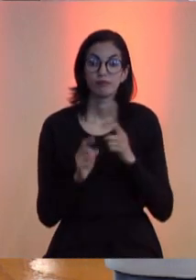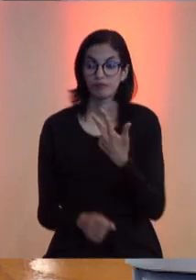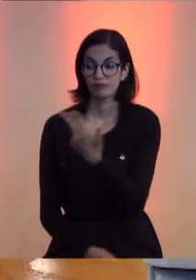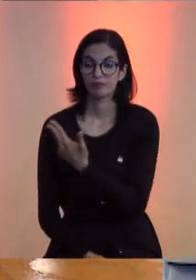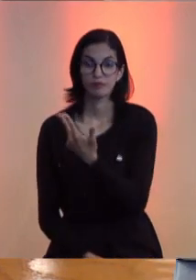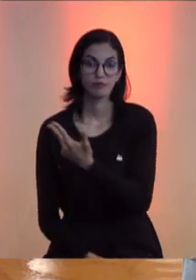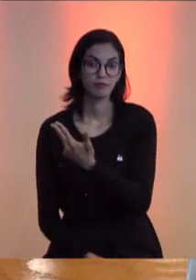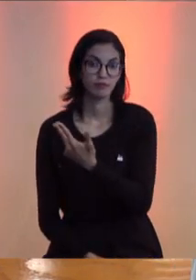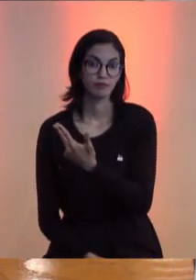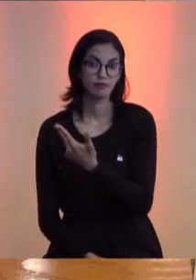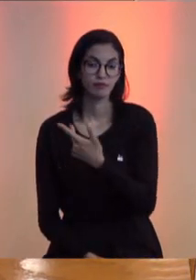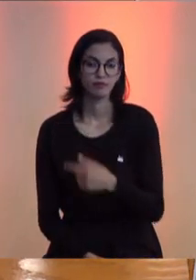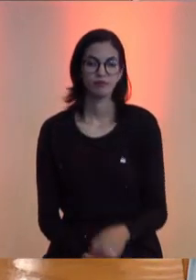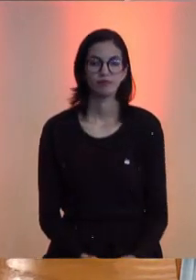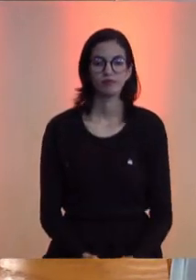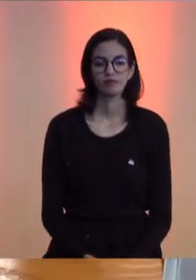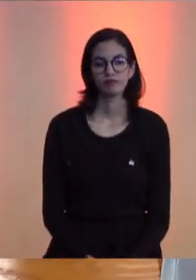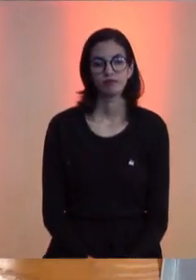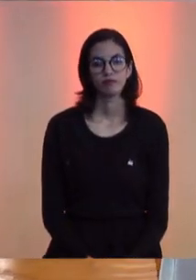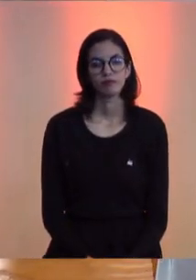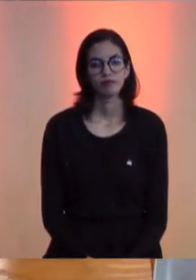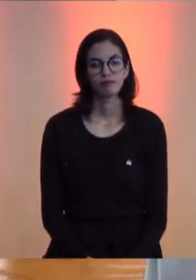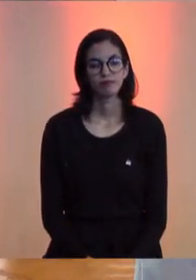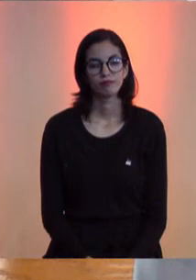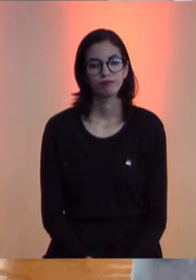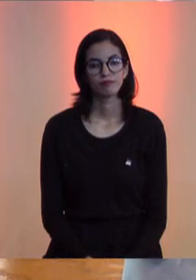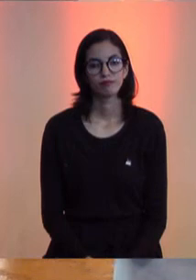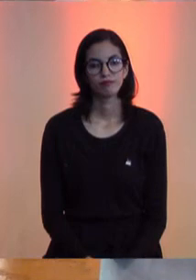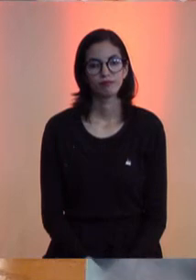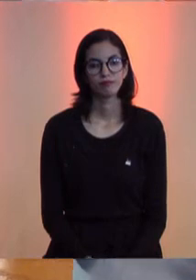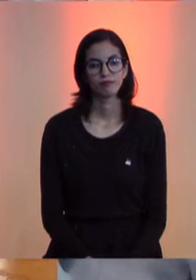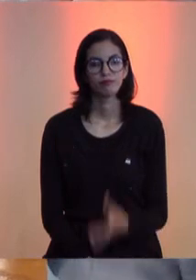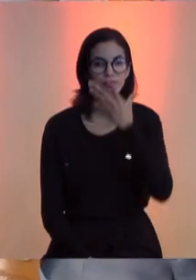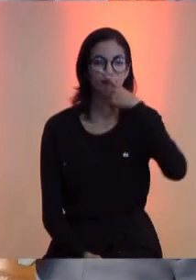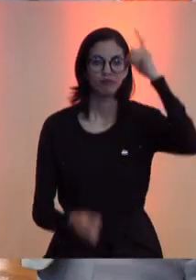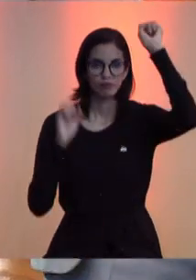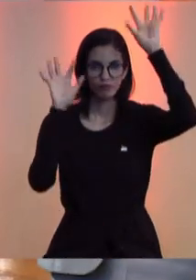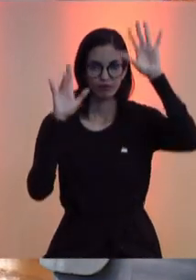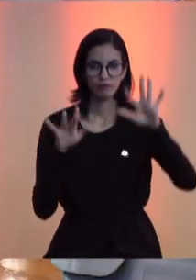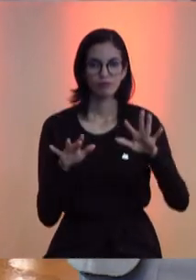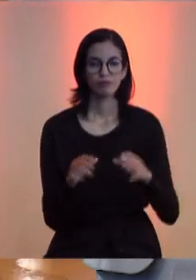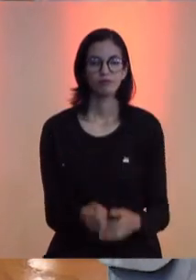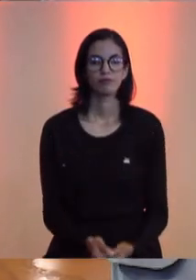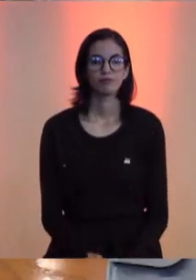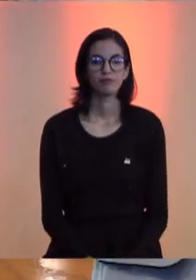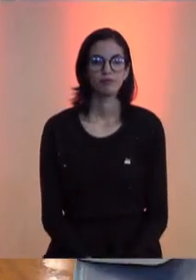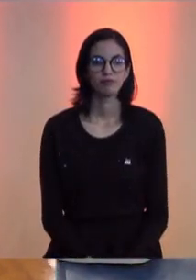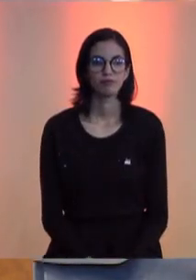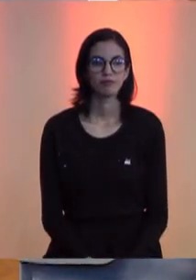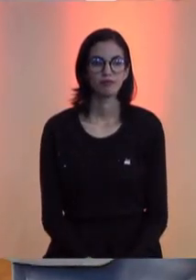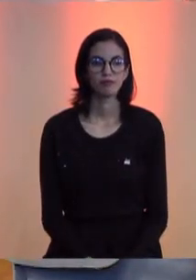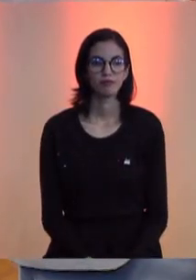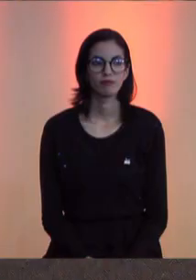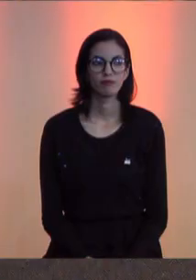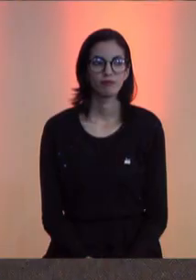Meshach, and Abednego. May God bless you this morning. Que Dios te bendiga esta mañana. I want this campus. Quiero que